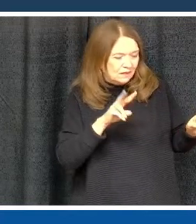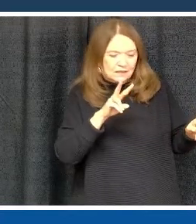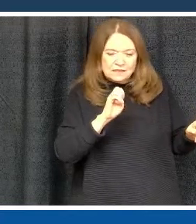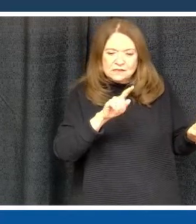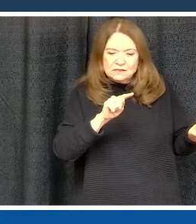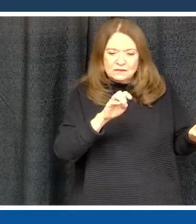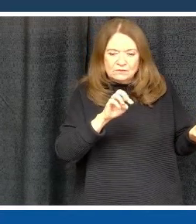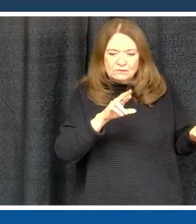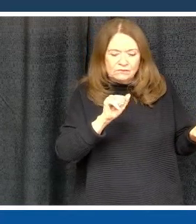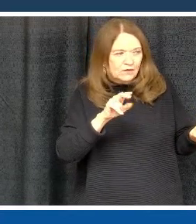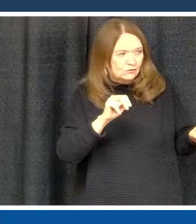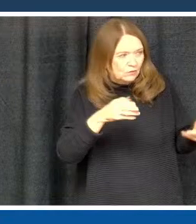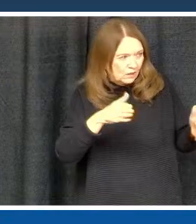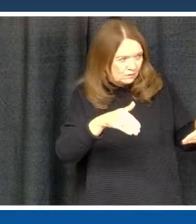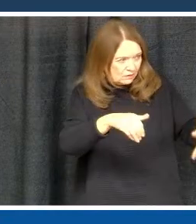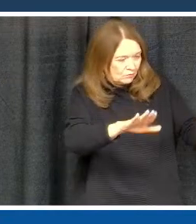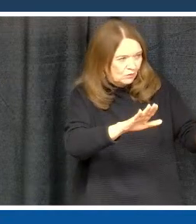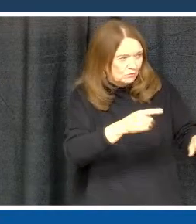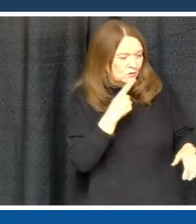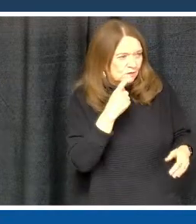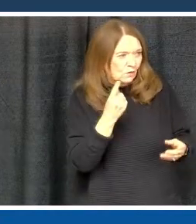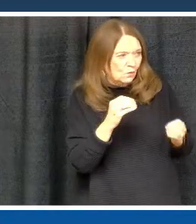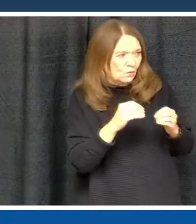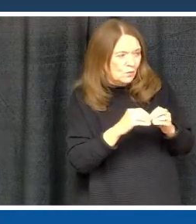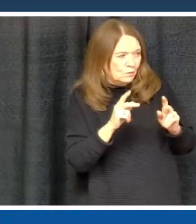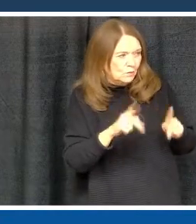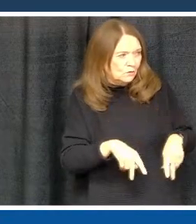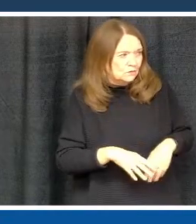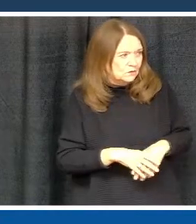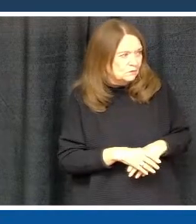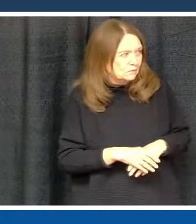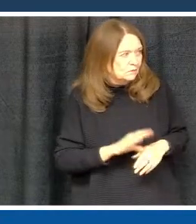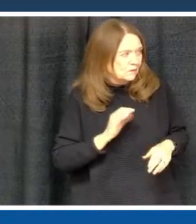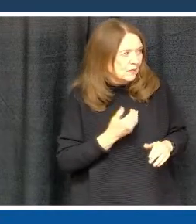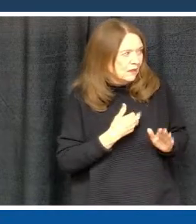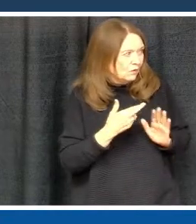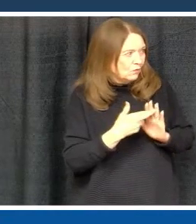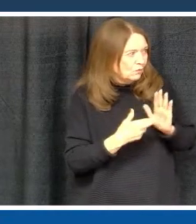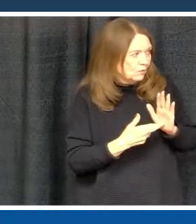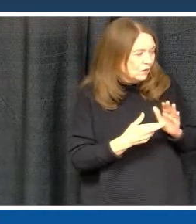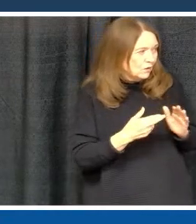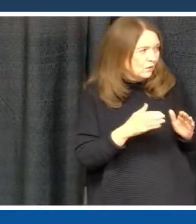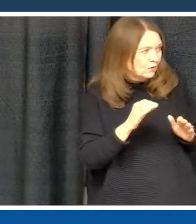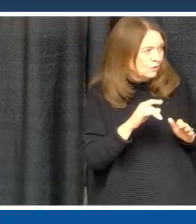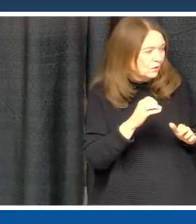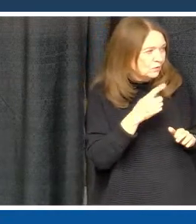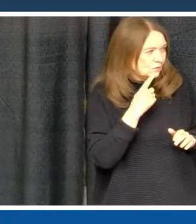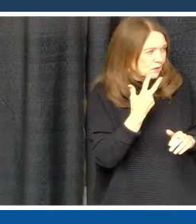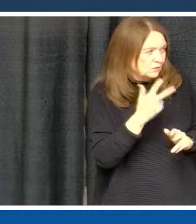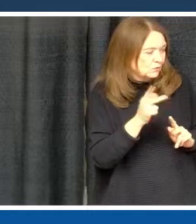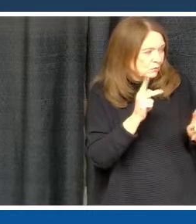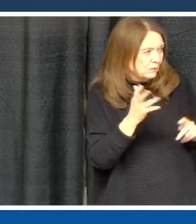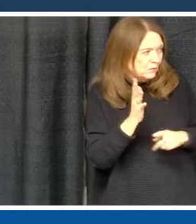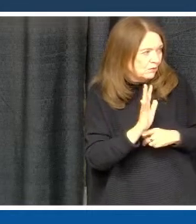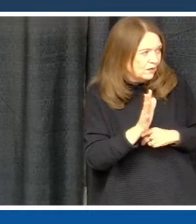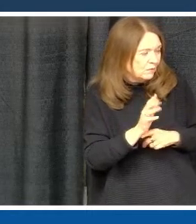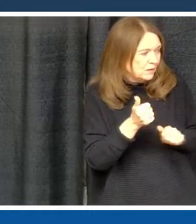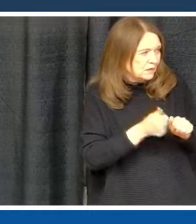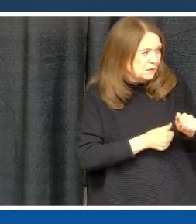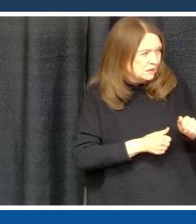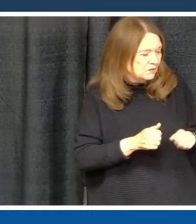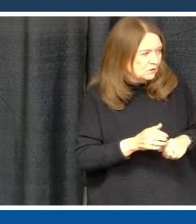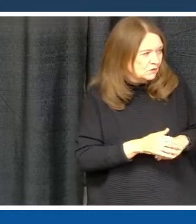so I let him go in front. okay. Just saying, one more person. Okay, our rules, our code says 3 people, 5 minutes each. Mr.